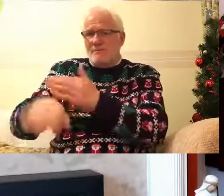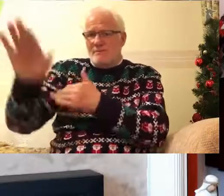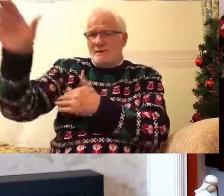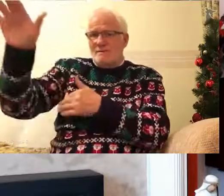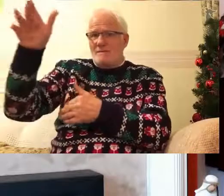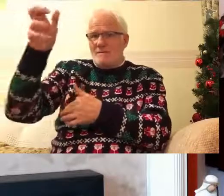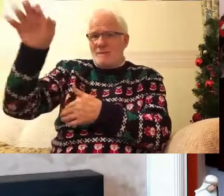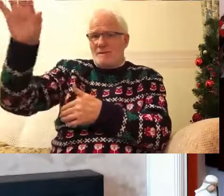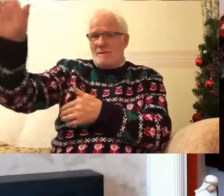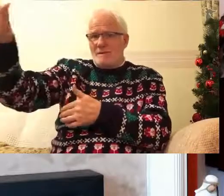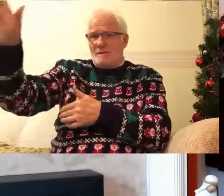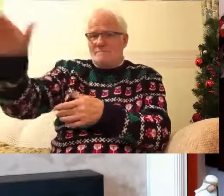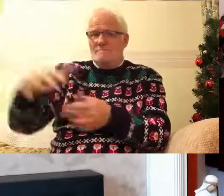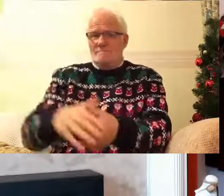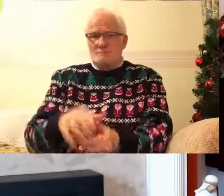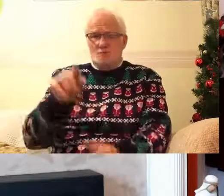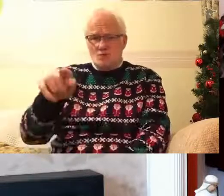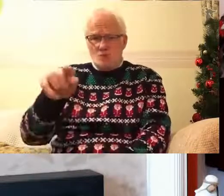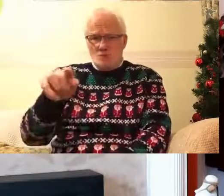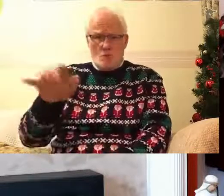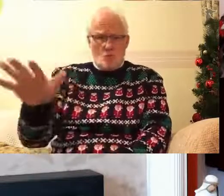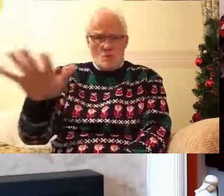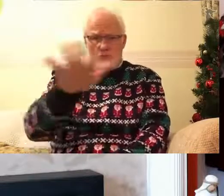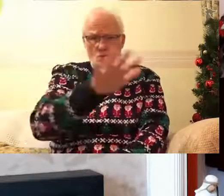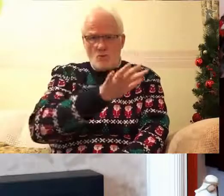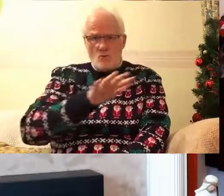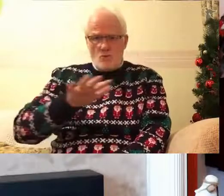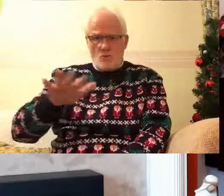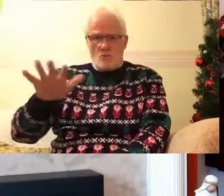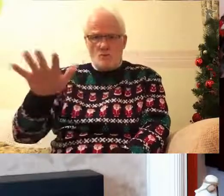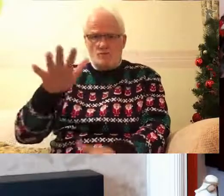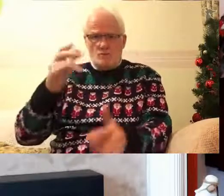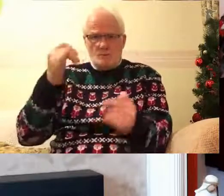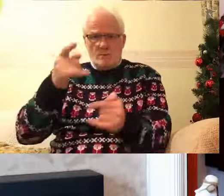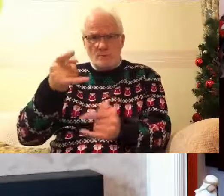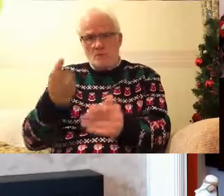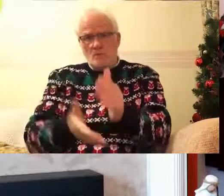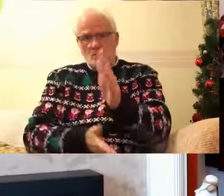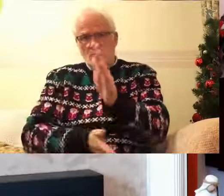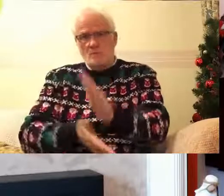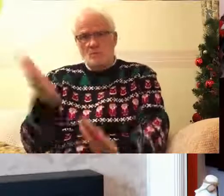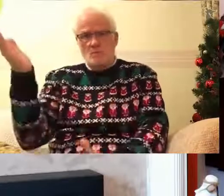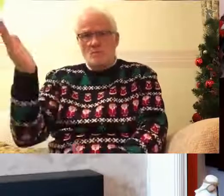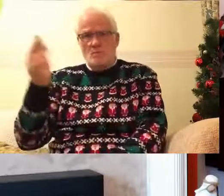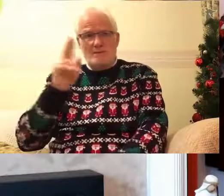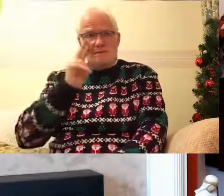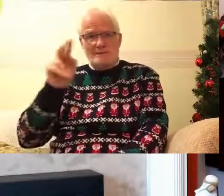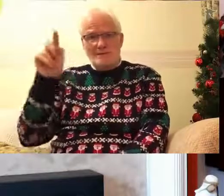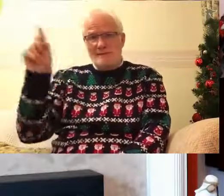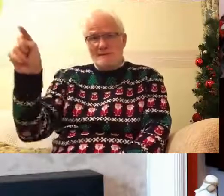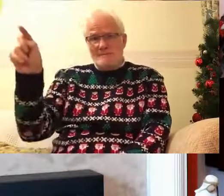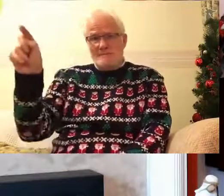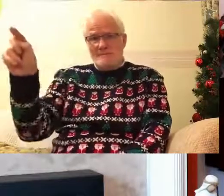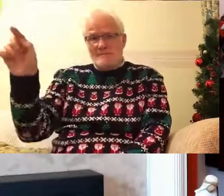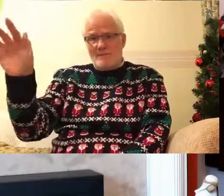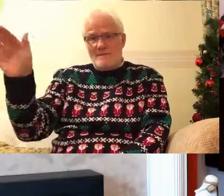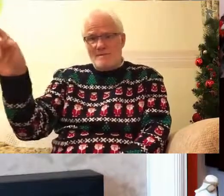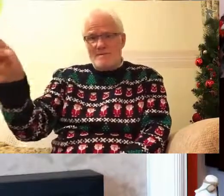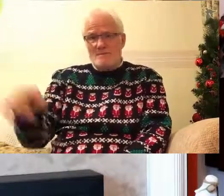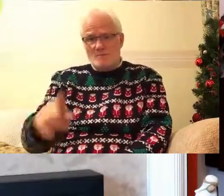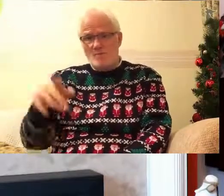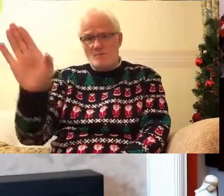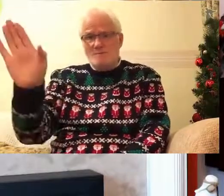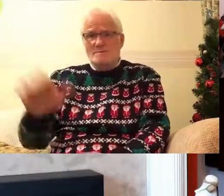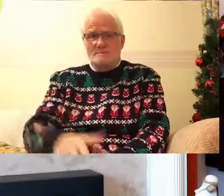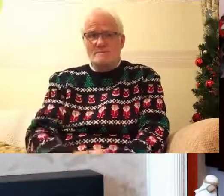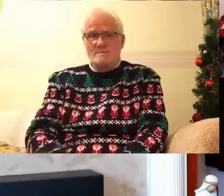people who God is pleased with." The shepherds watched with amazement as the whole of the night